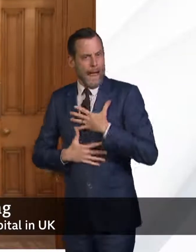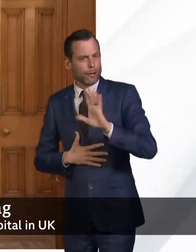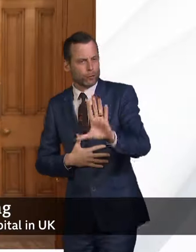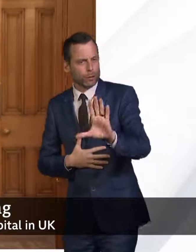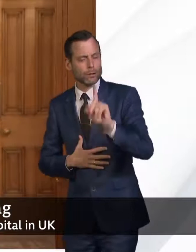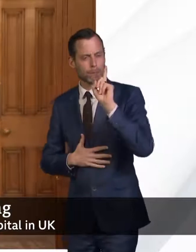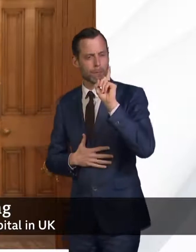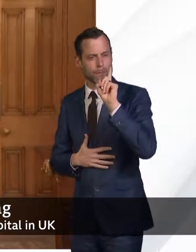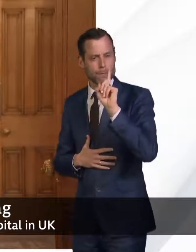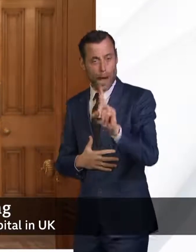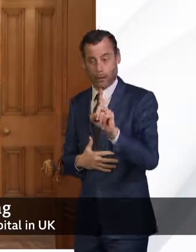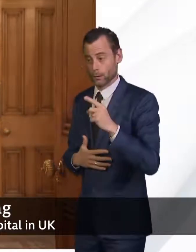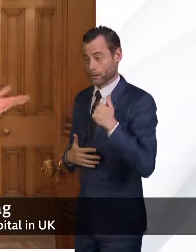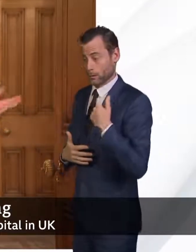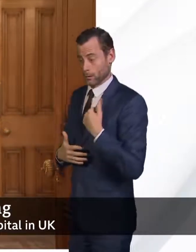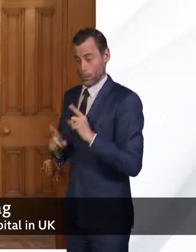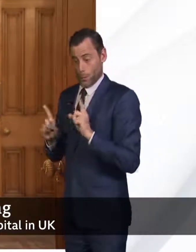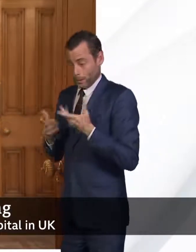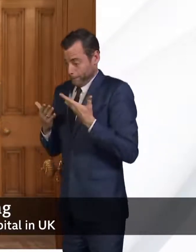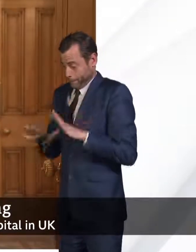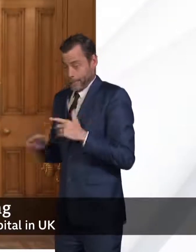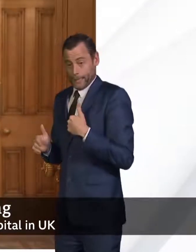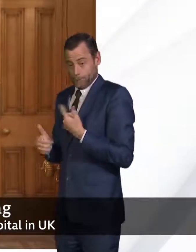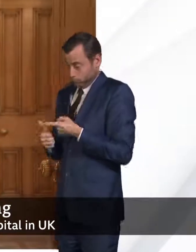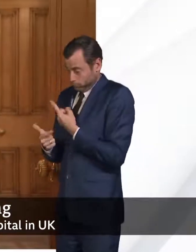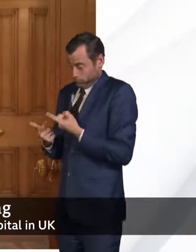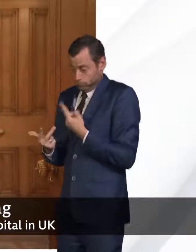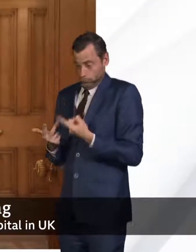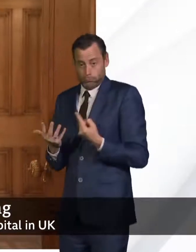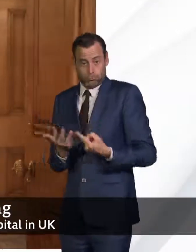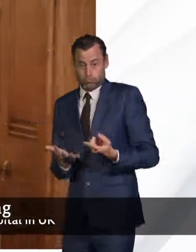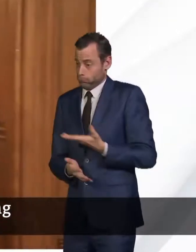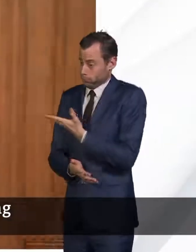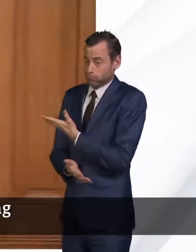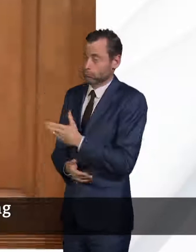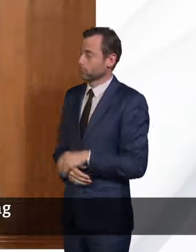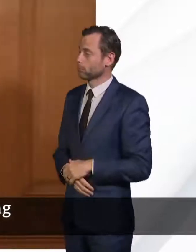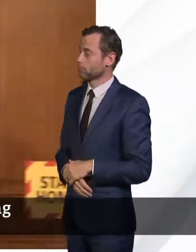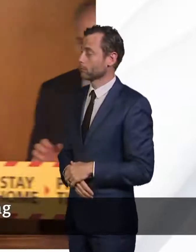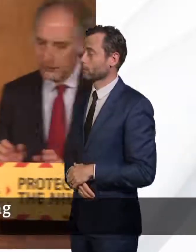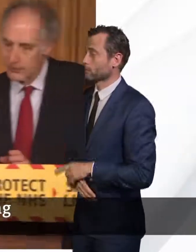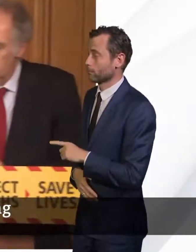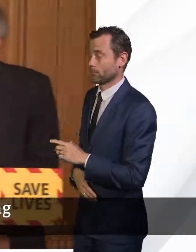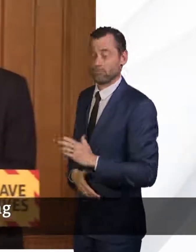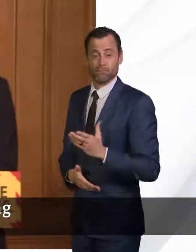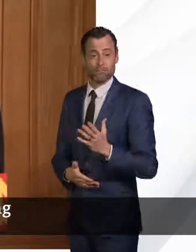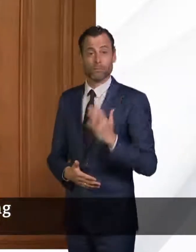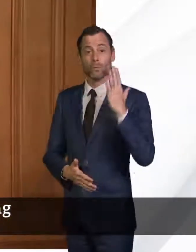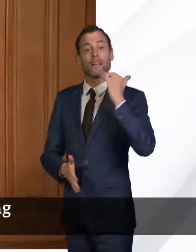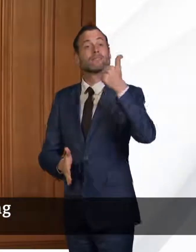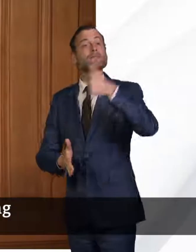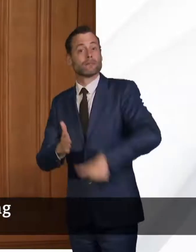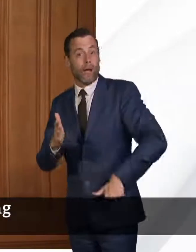for us to explain what's been going on, and we've been testing right from the start. John. So yeah, it's important to understand that from the word go, Public Health England has